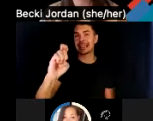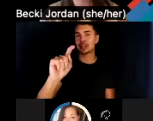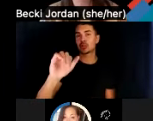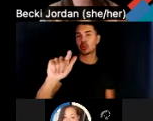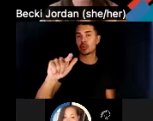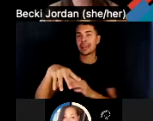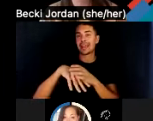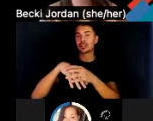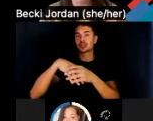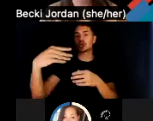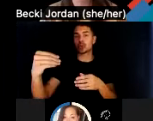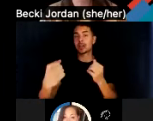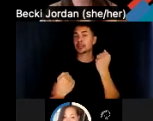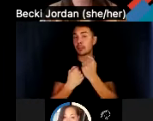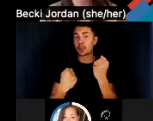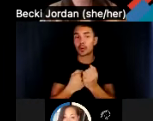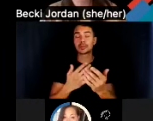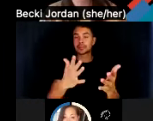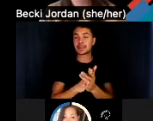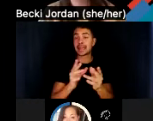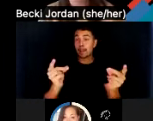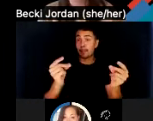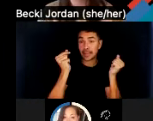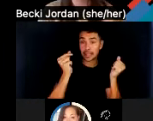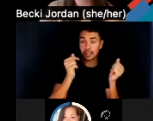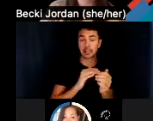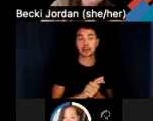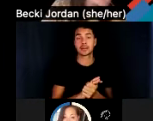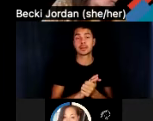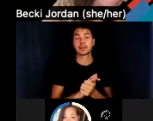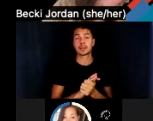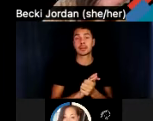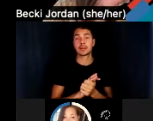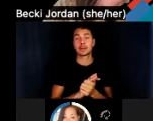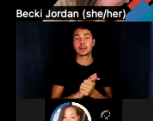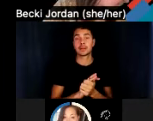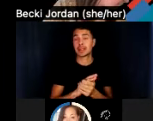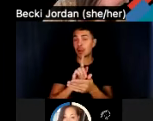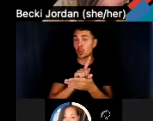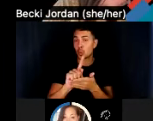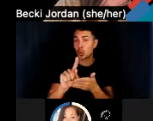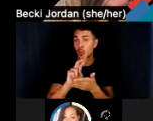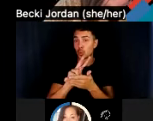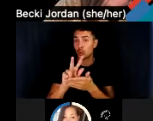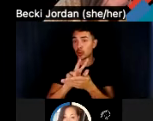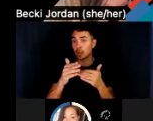in the weeks or months after, or long term. Just start chatting in some of those supports if you can.